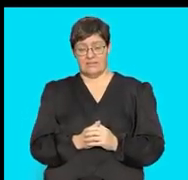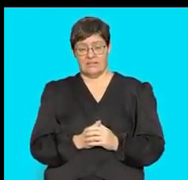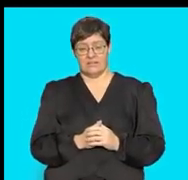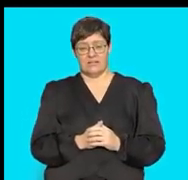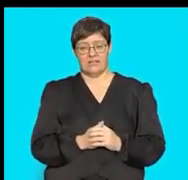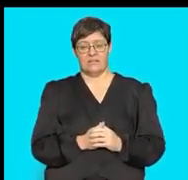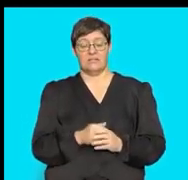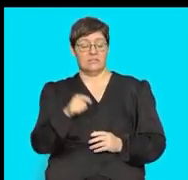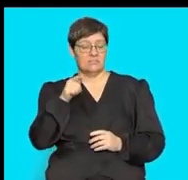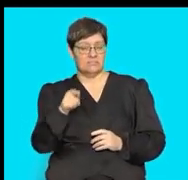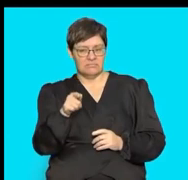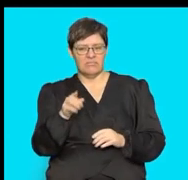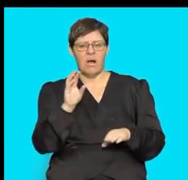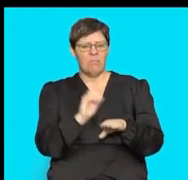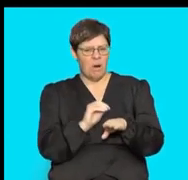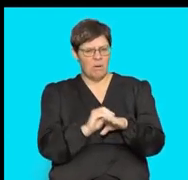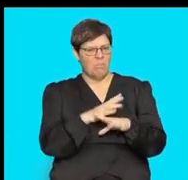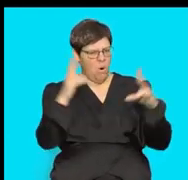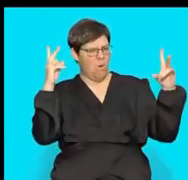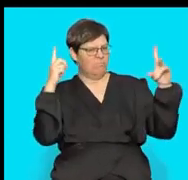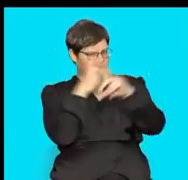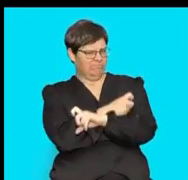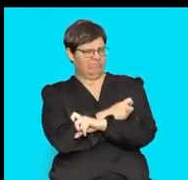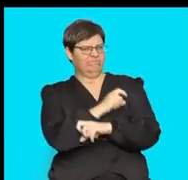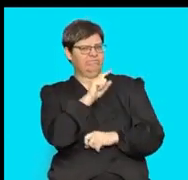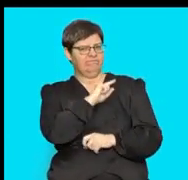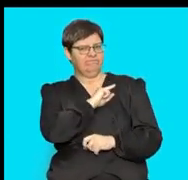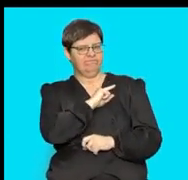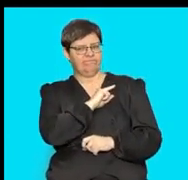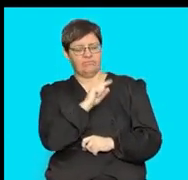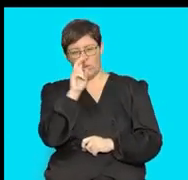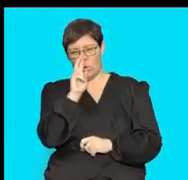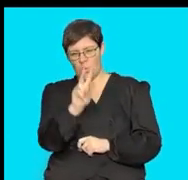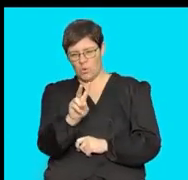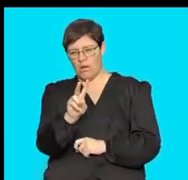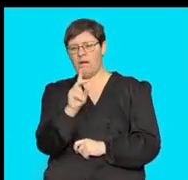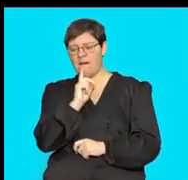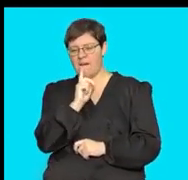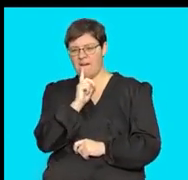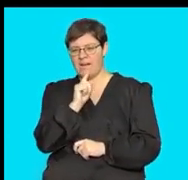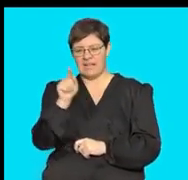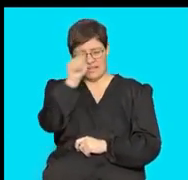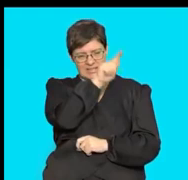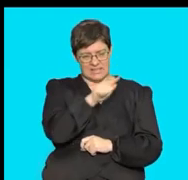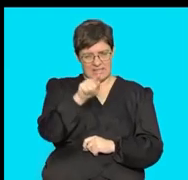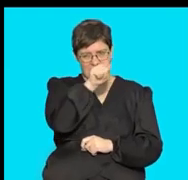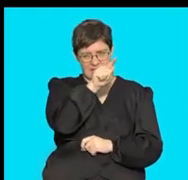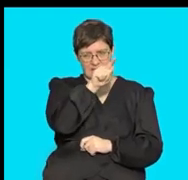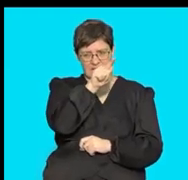Now, this problem is slightly more complicated because If you look carefully, we've got this